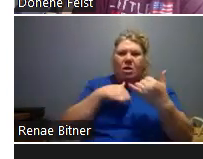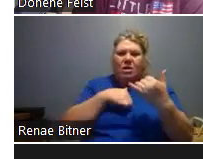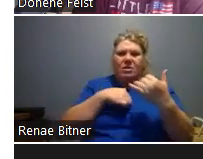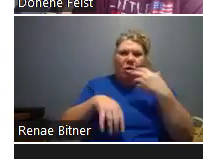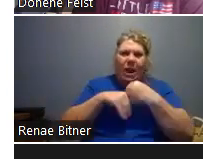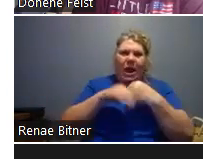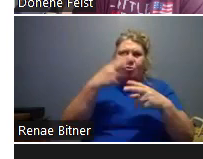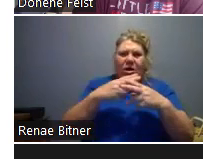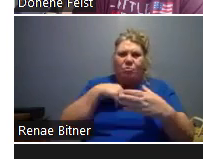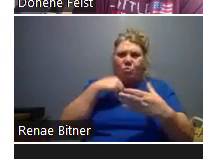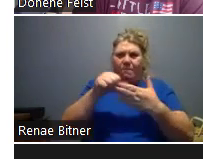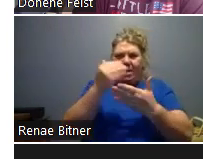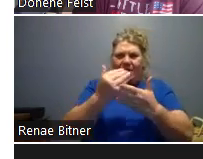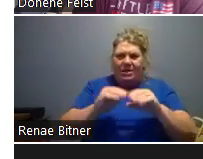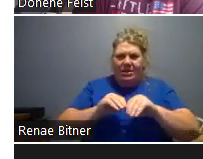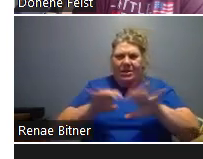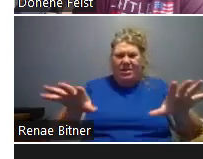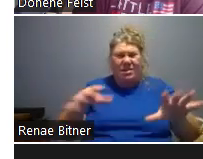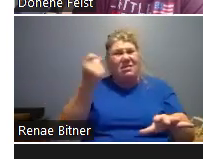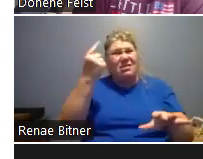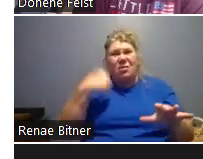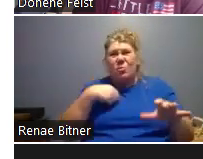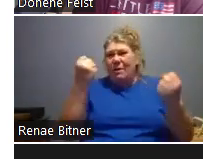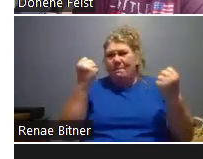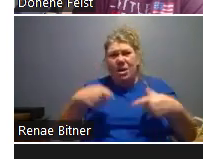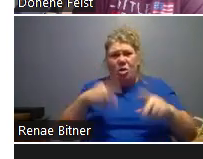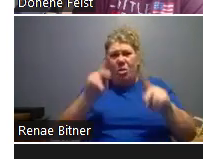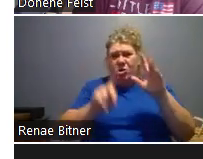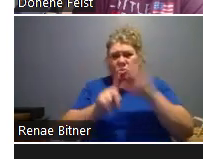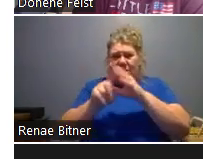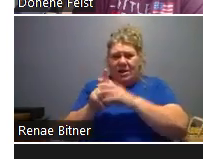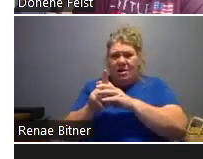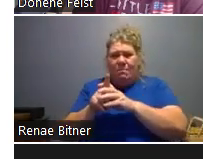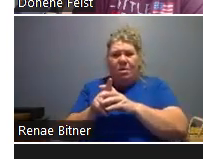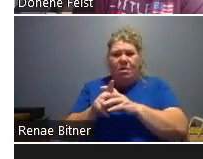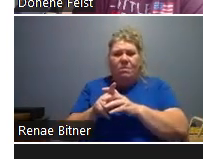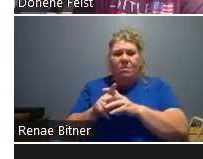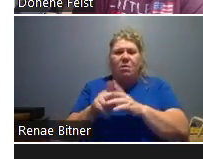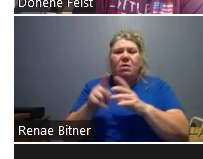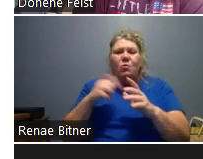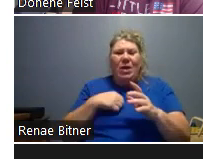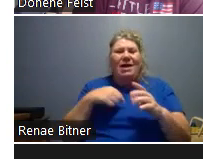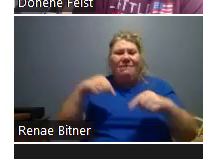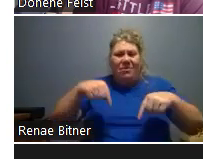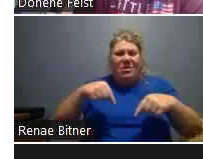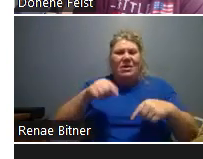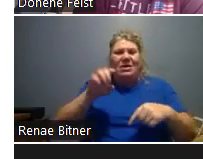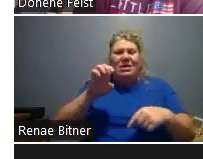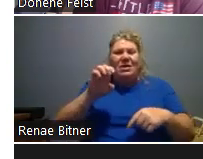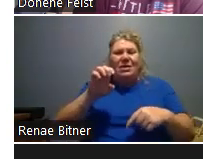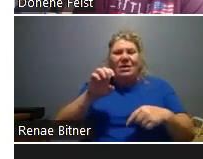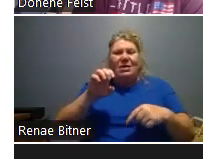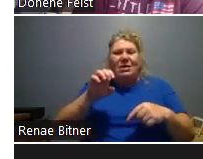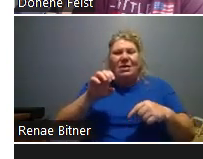be, because we do have a lot of opportunities that come up. Extended learning calls like this on other topics like